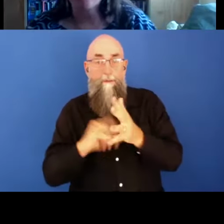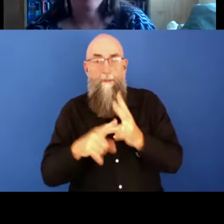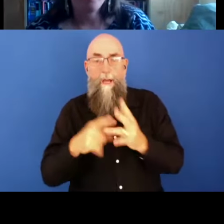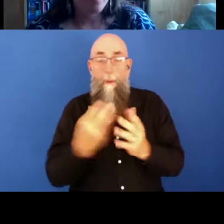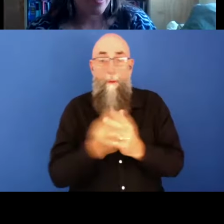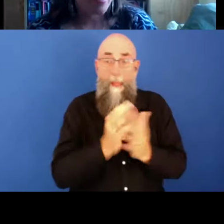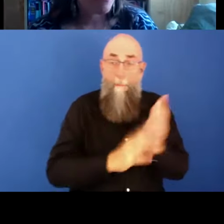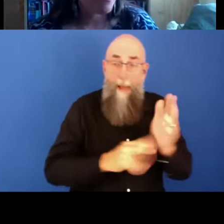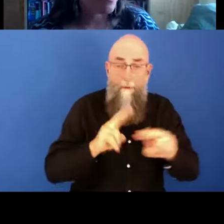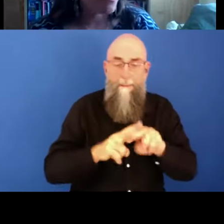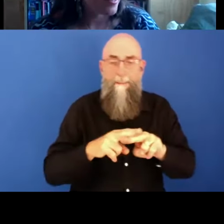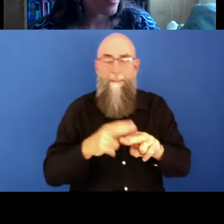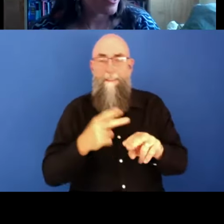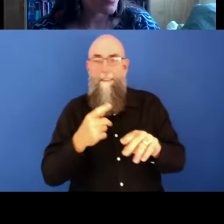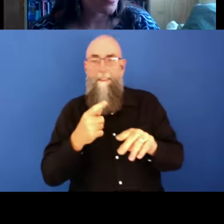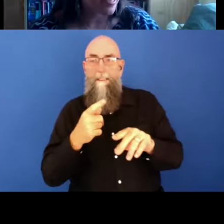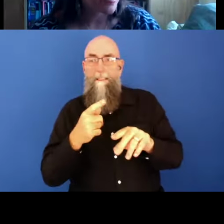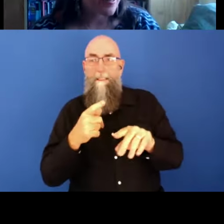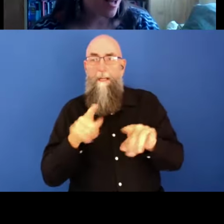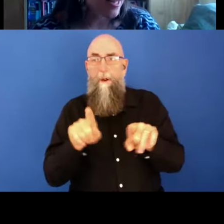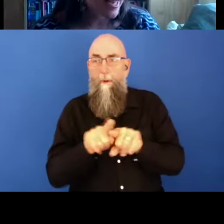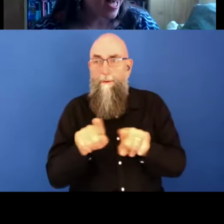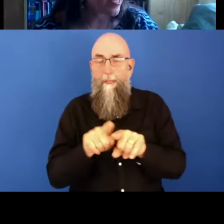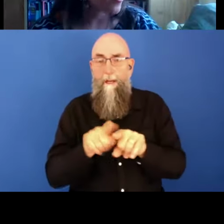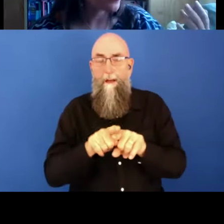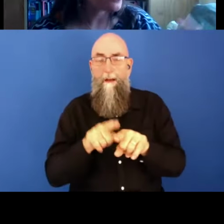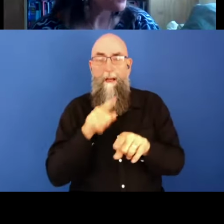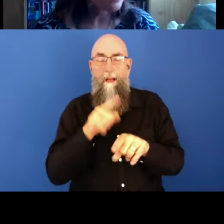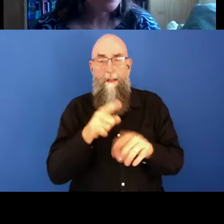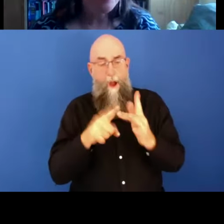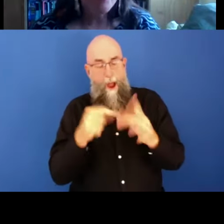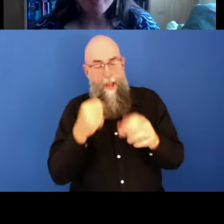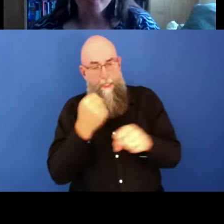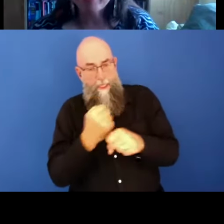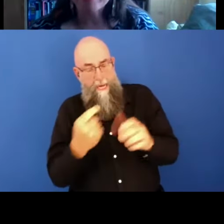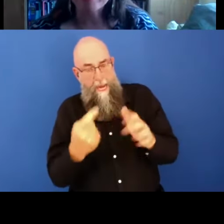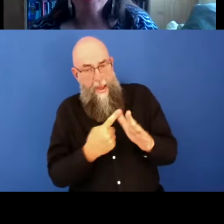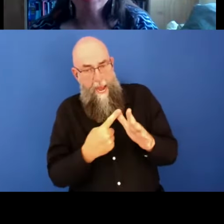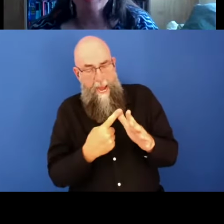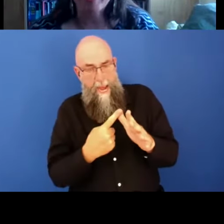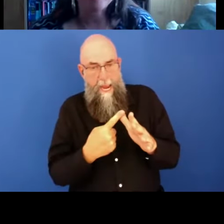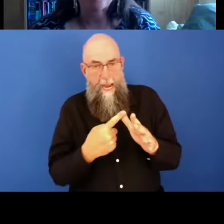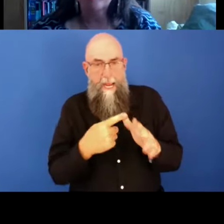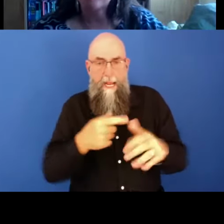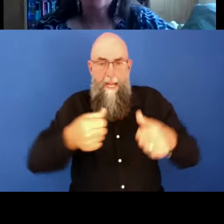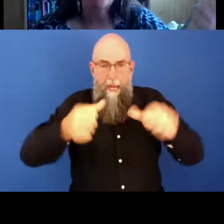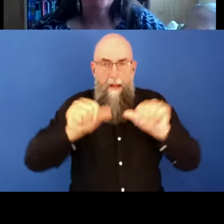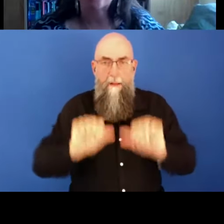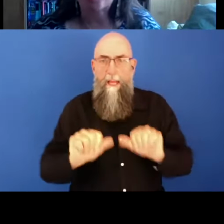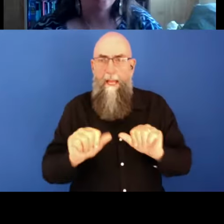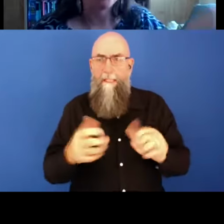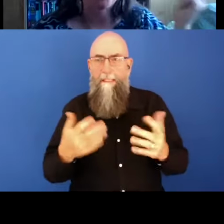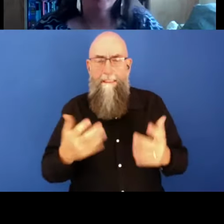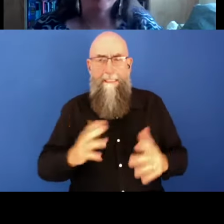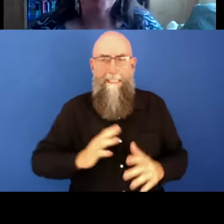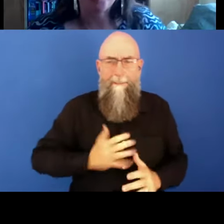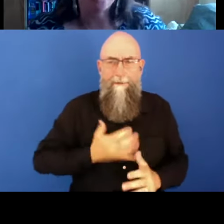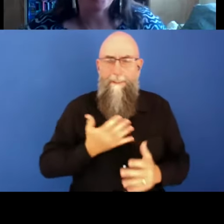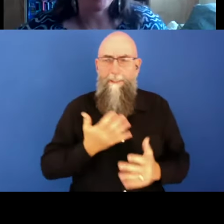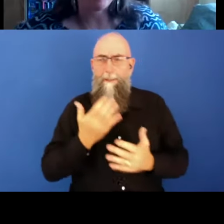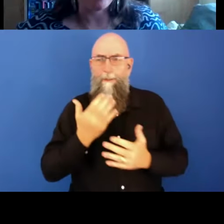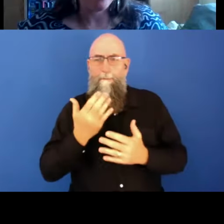at the um you know outside the iga or or just in collins place or its school drop-off or